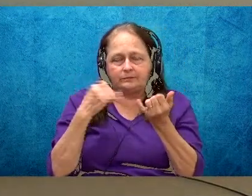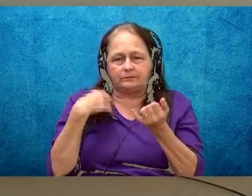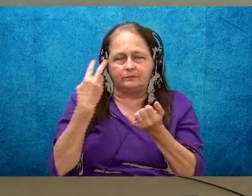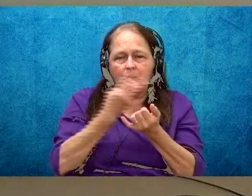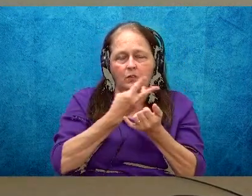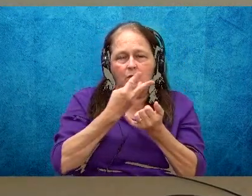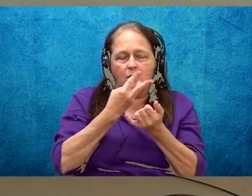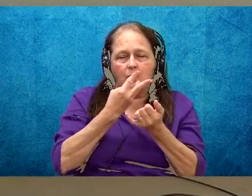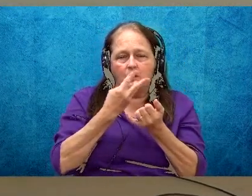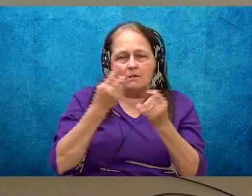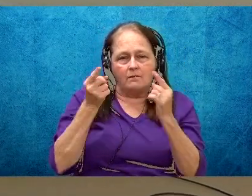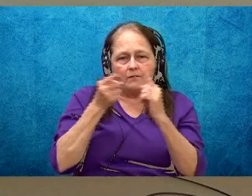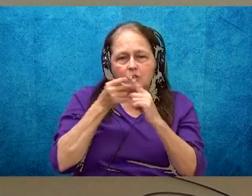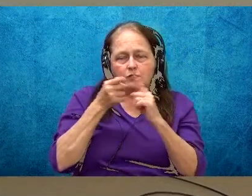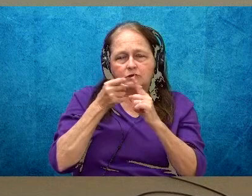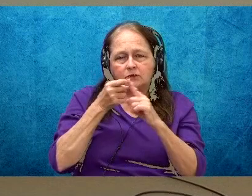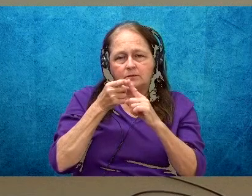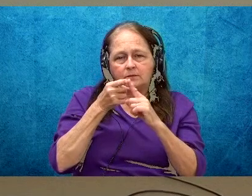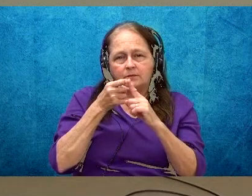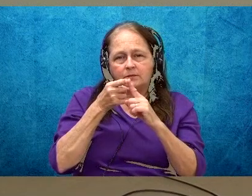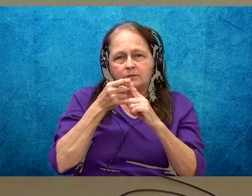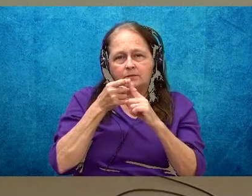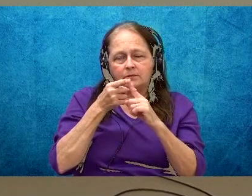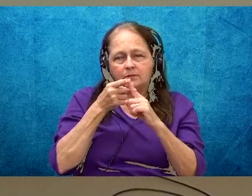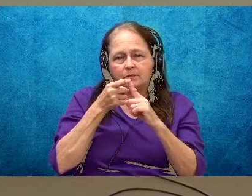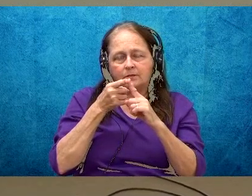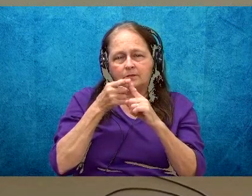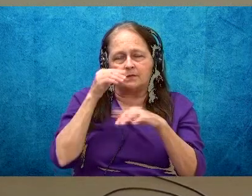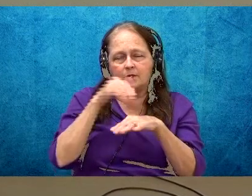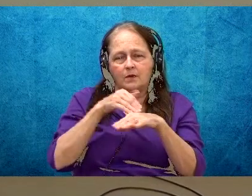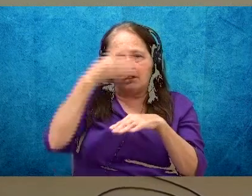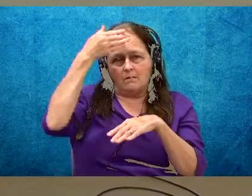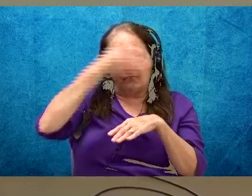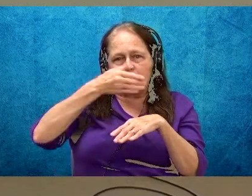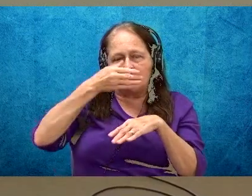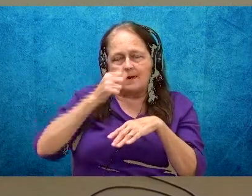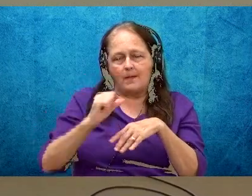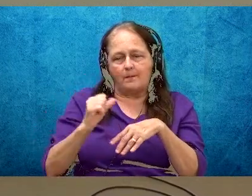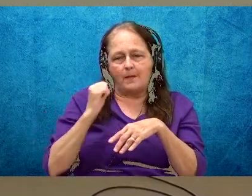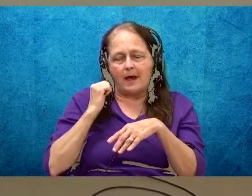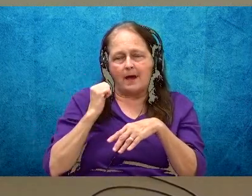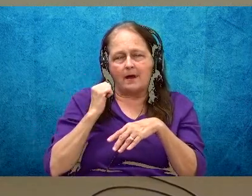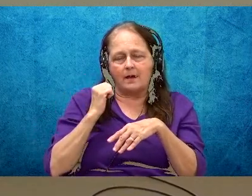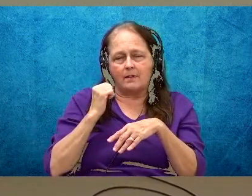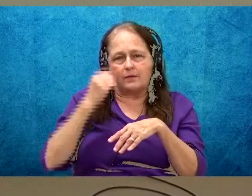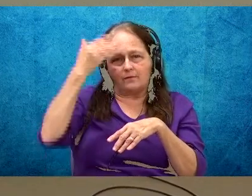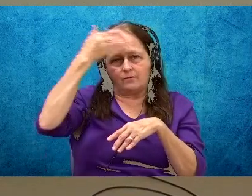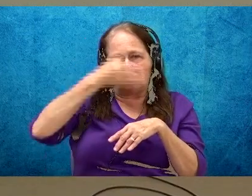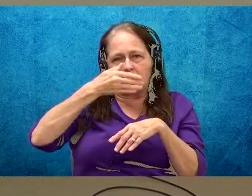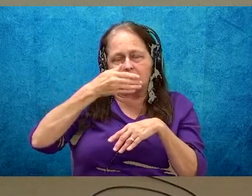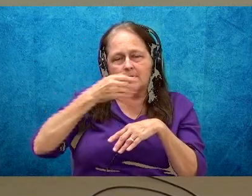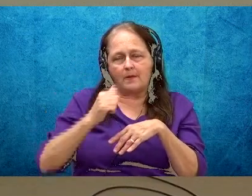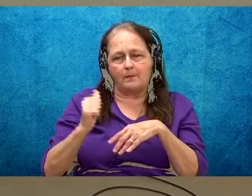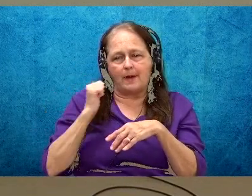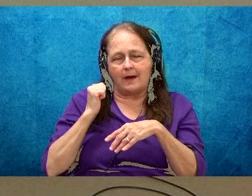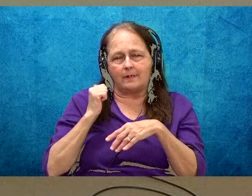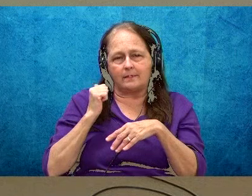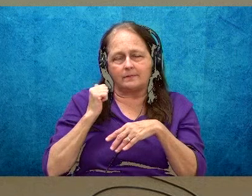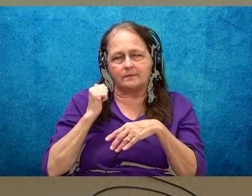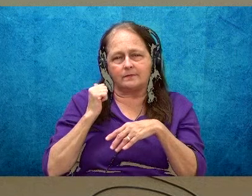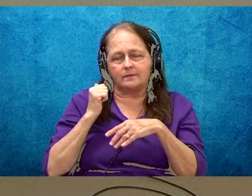we're going to look first at the front and the back. Okay, here's the front, here's the